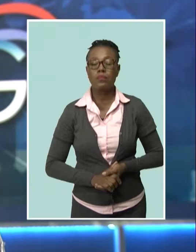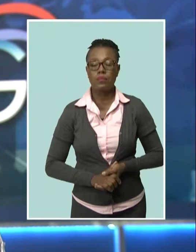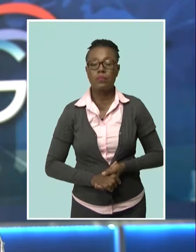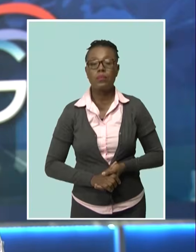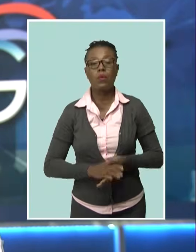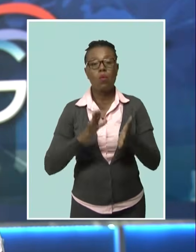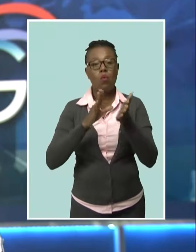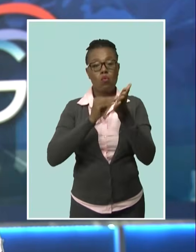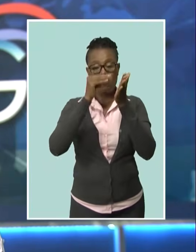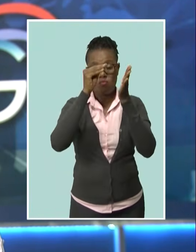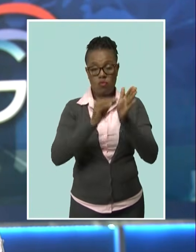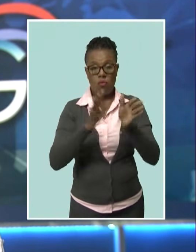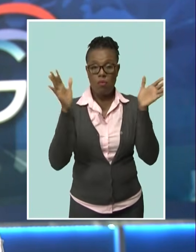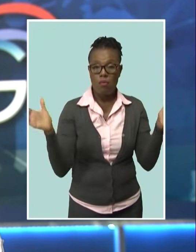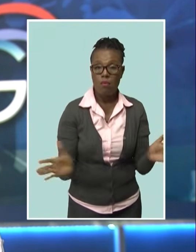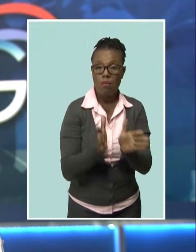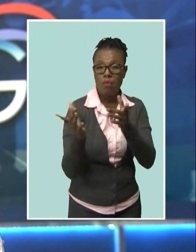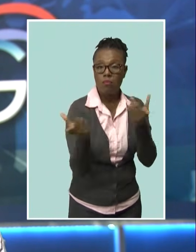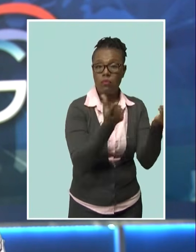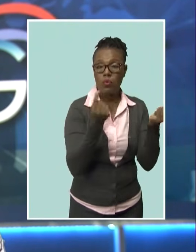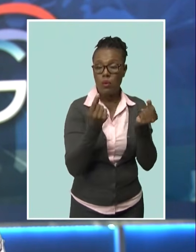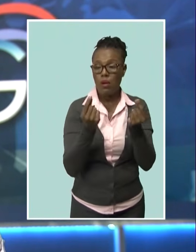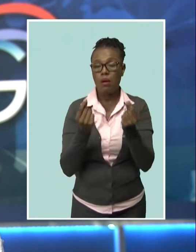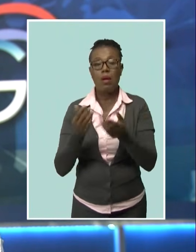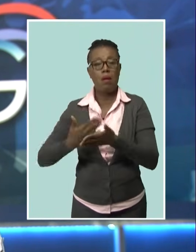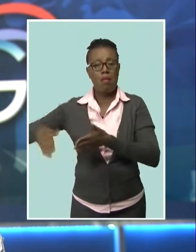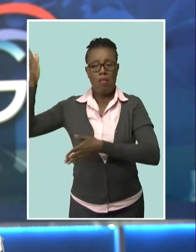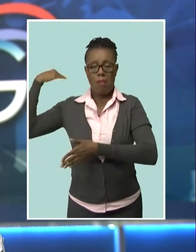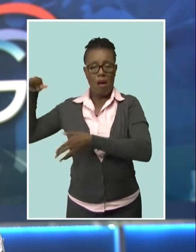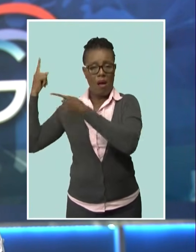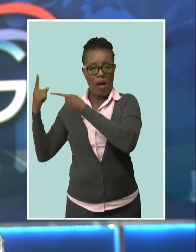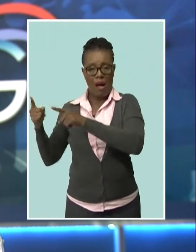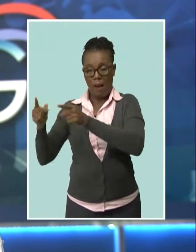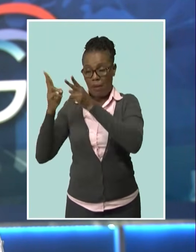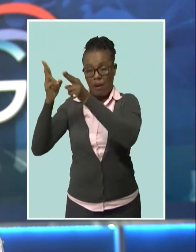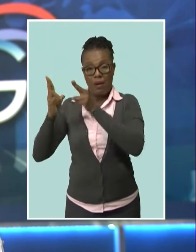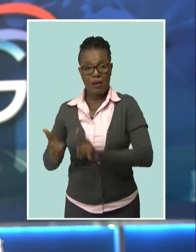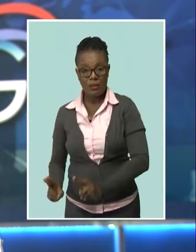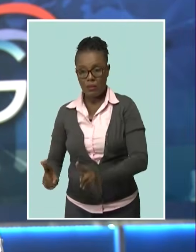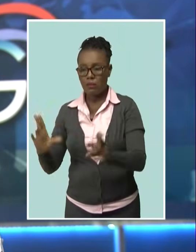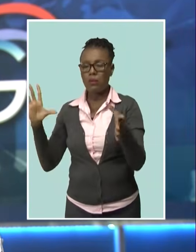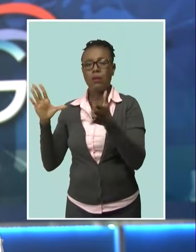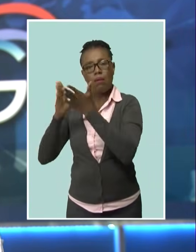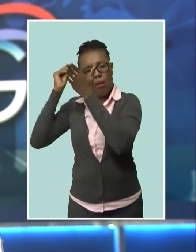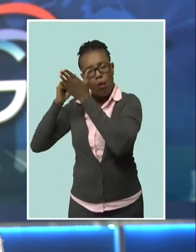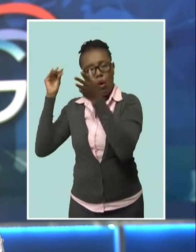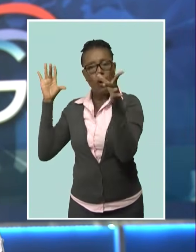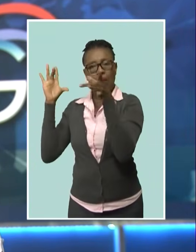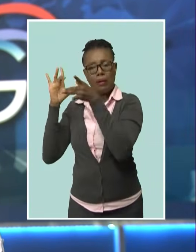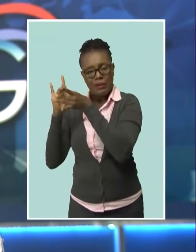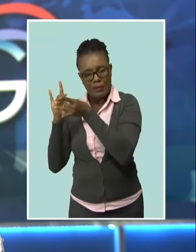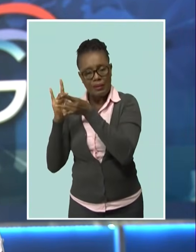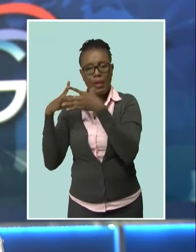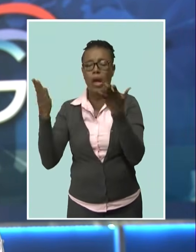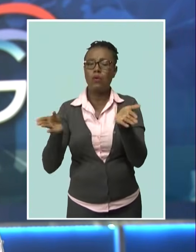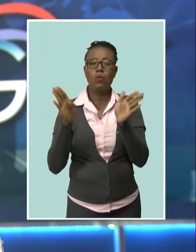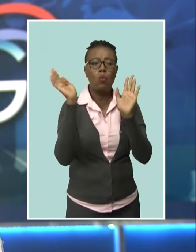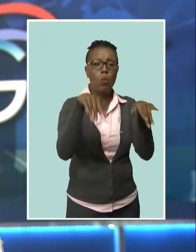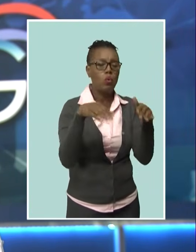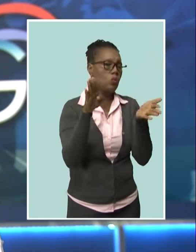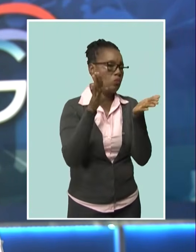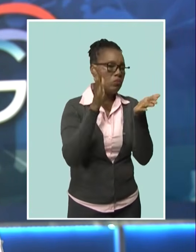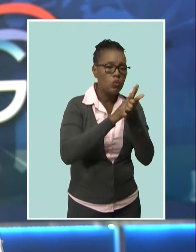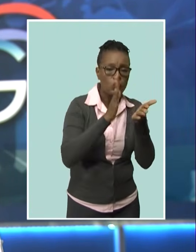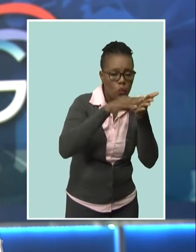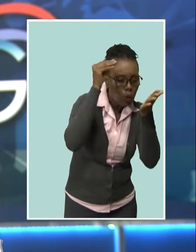to connect with their history, not just as a school subject, but as a foundation for understanding today's society. That call